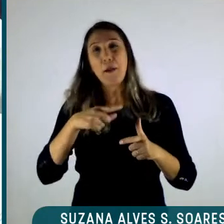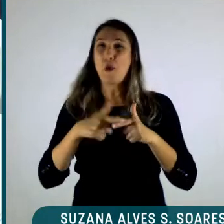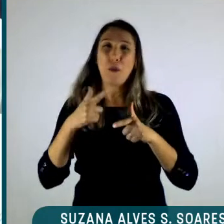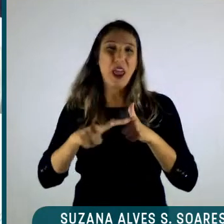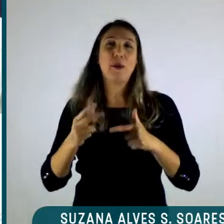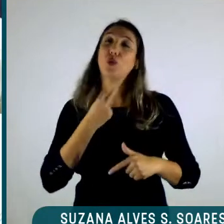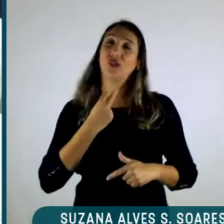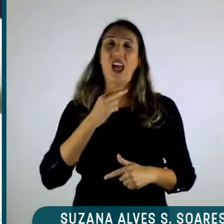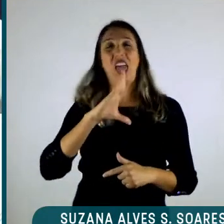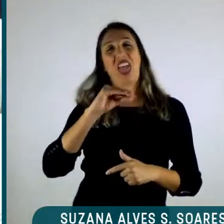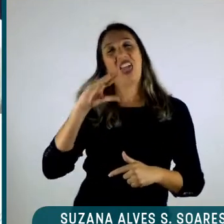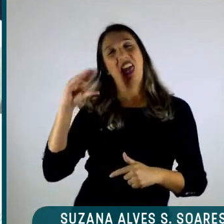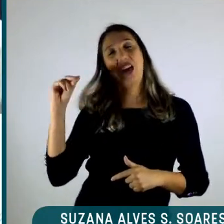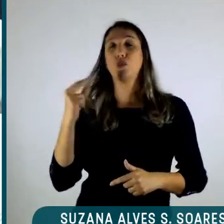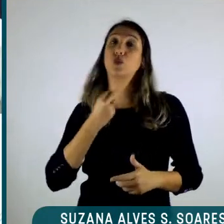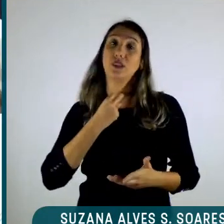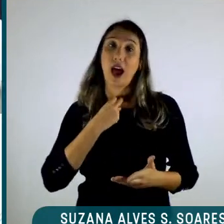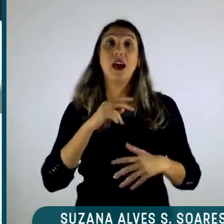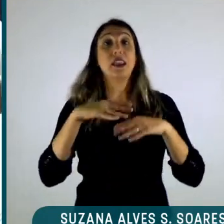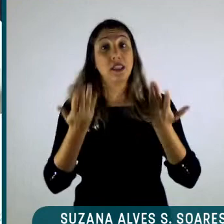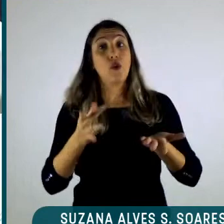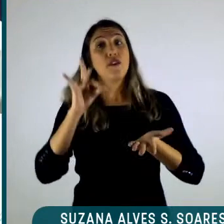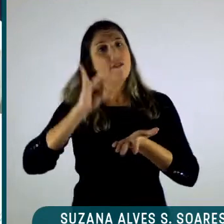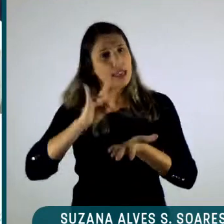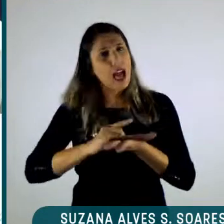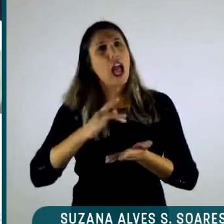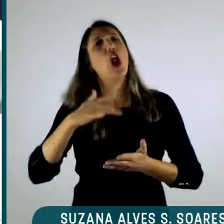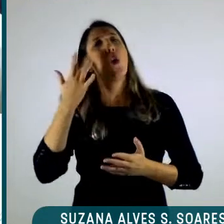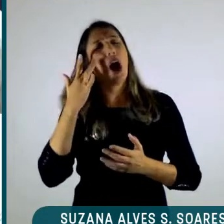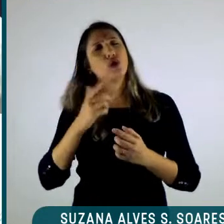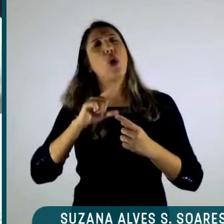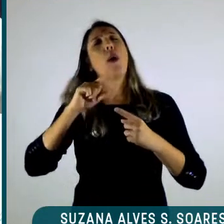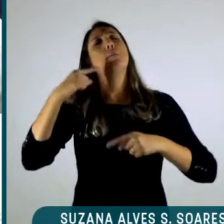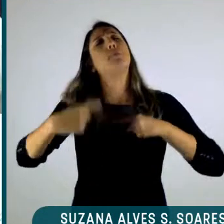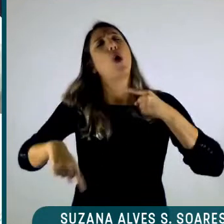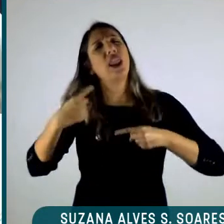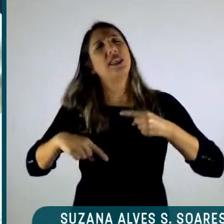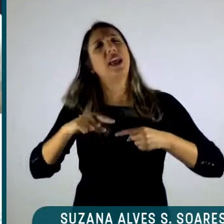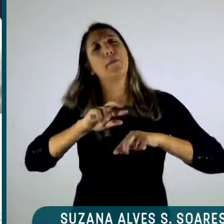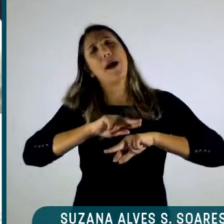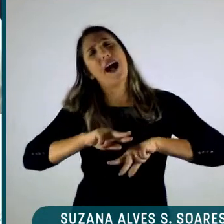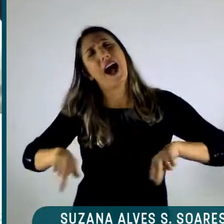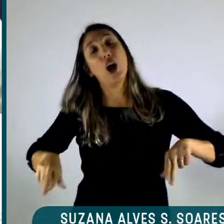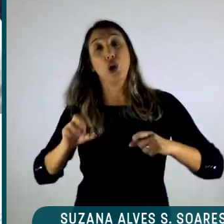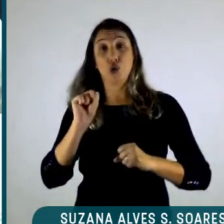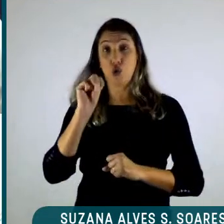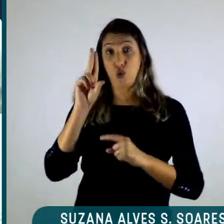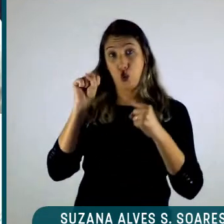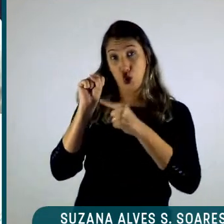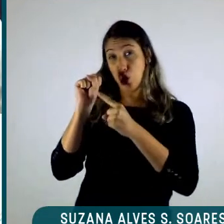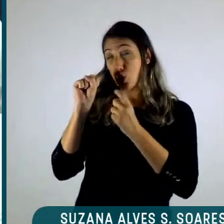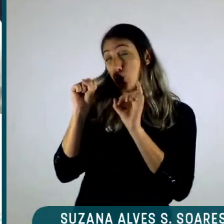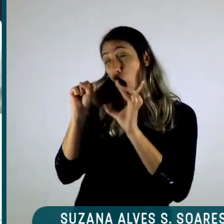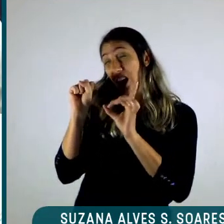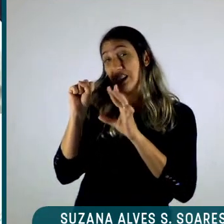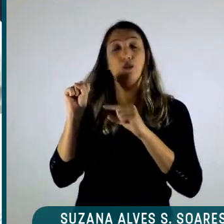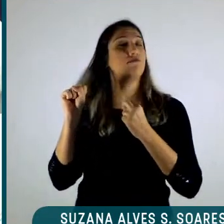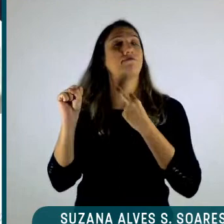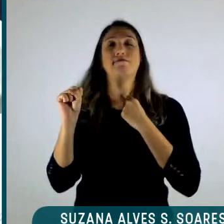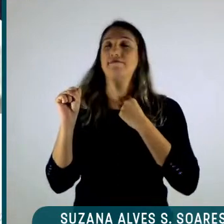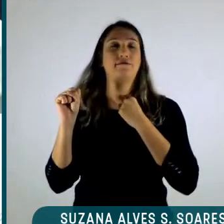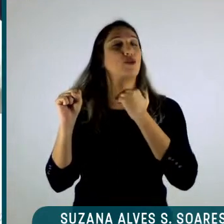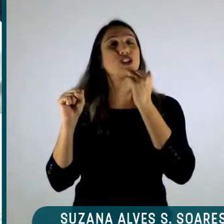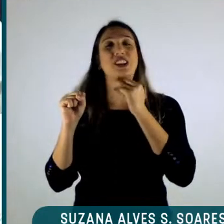that we can no longer postpone. So, truly speaking, I guess this set of policies, the health